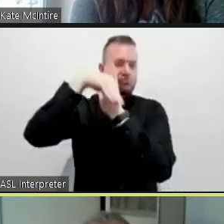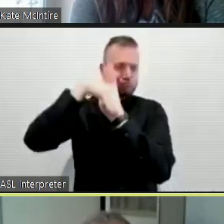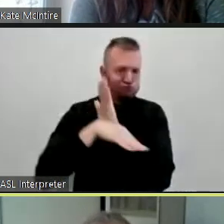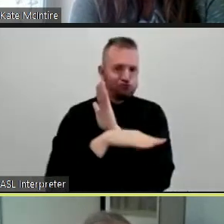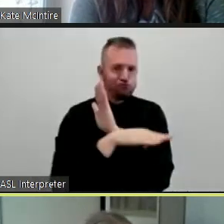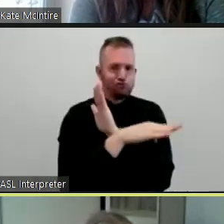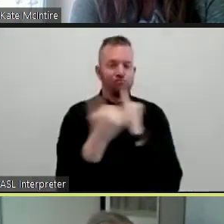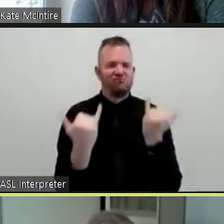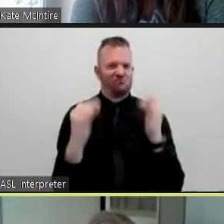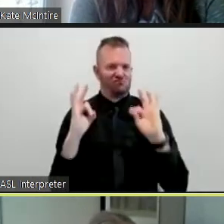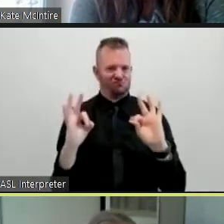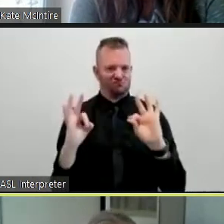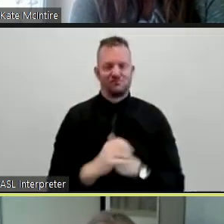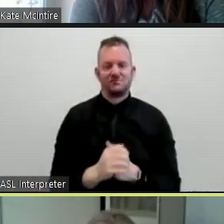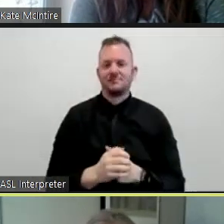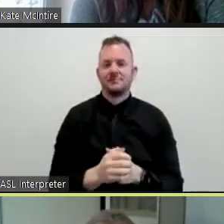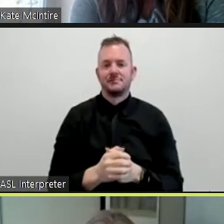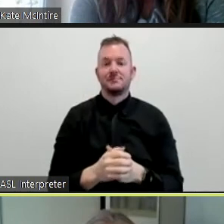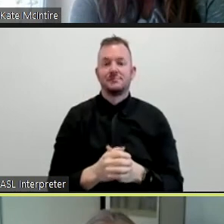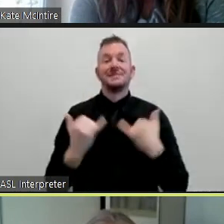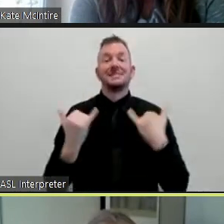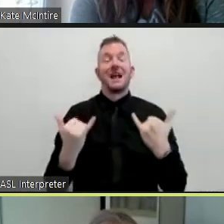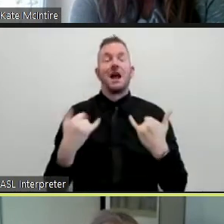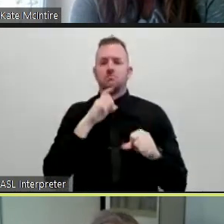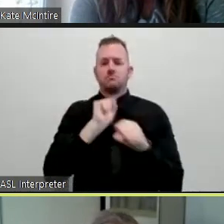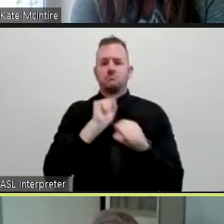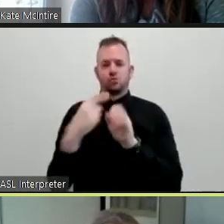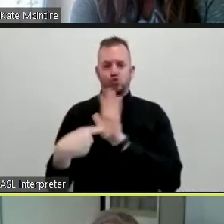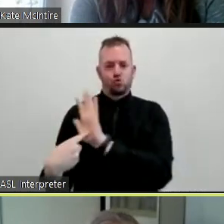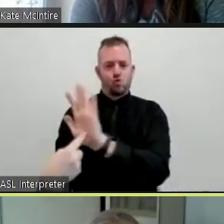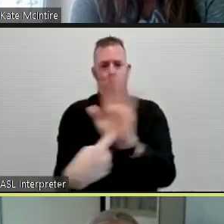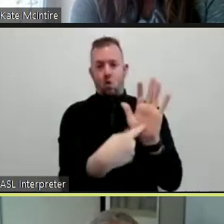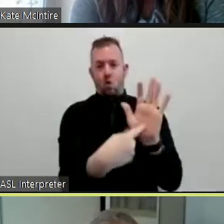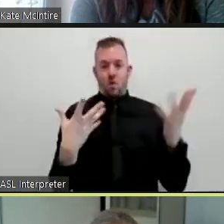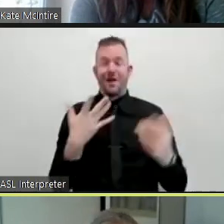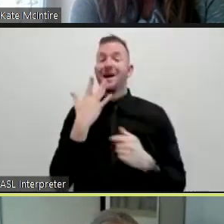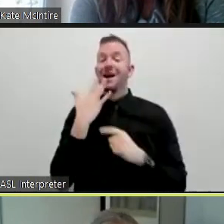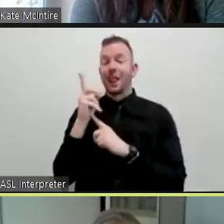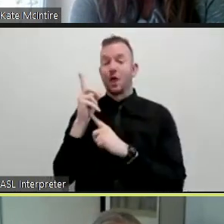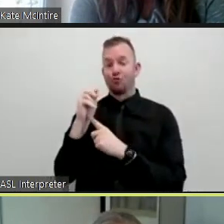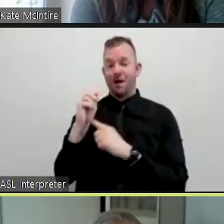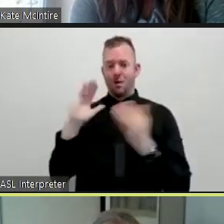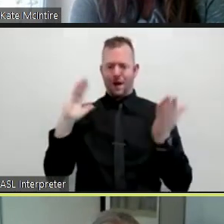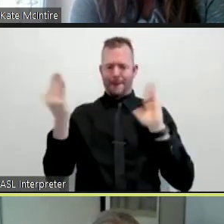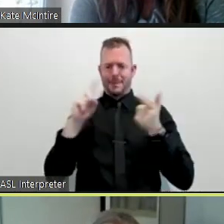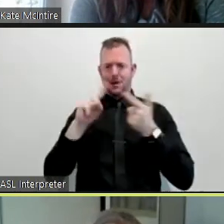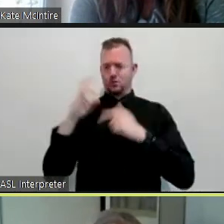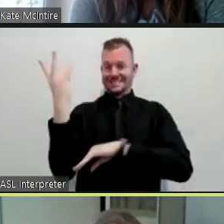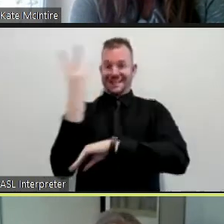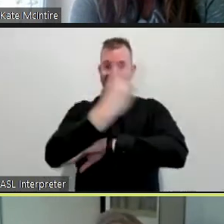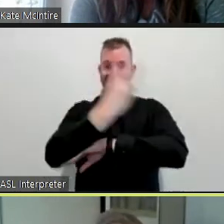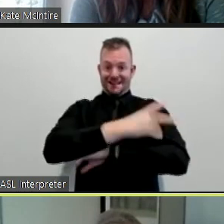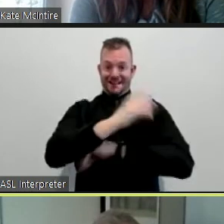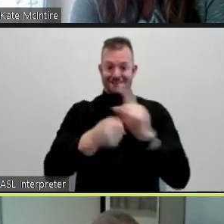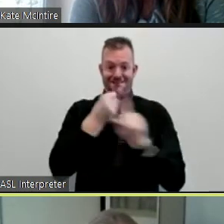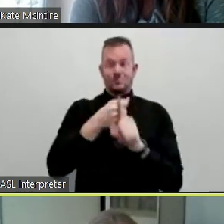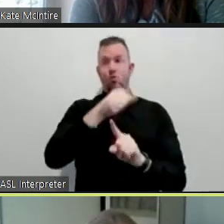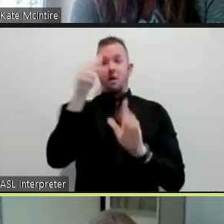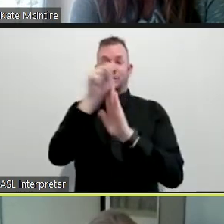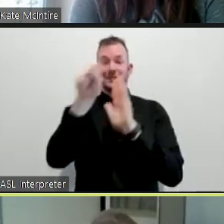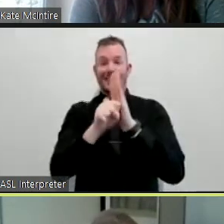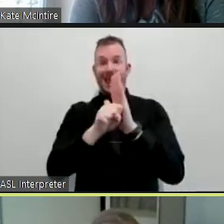This is a figure that we use to compare Colorado's position with our 7-day incidence compared to other states across the country. You can see